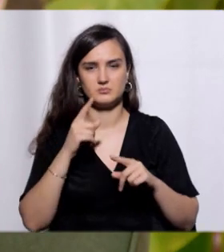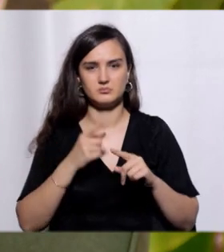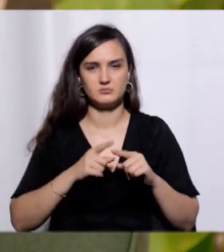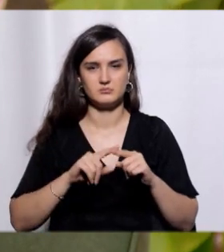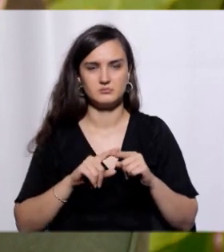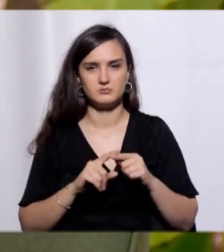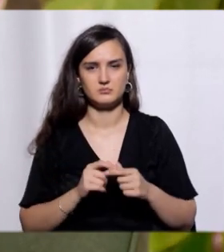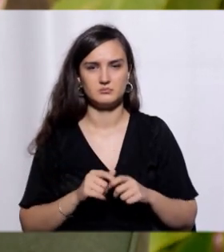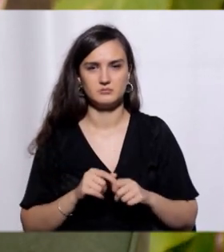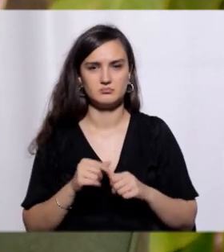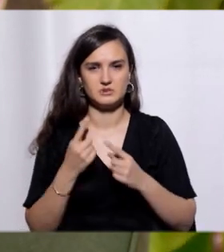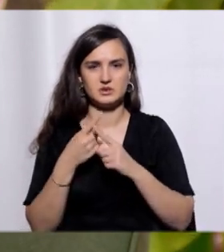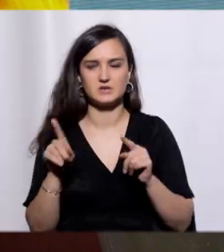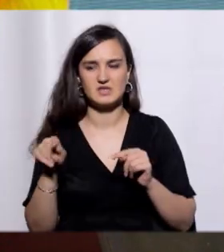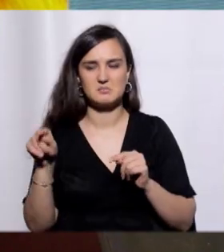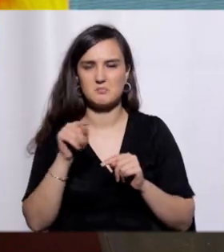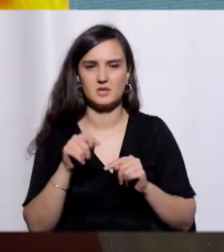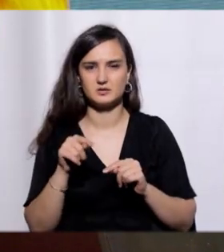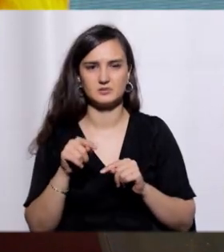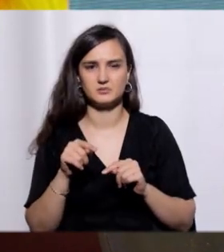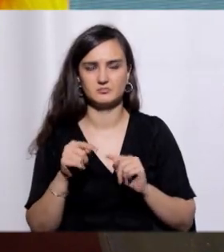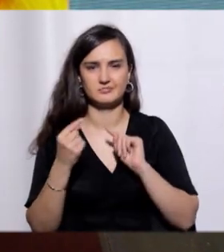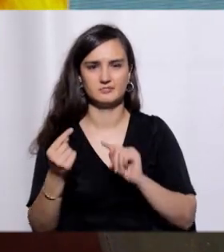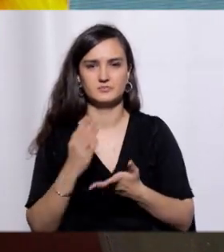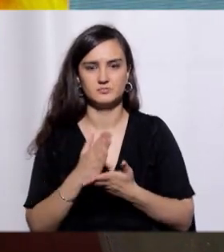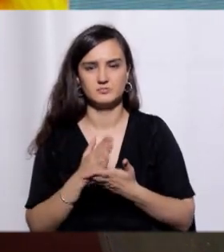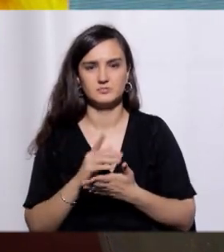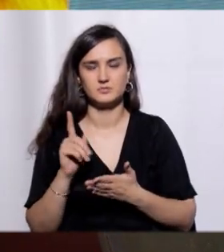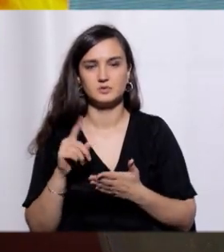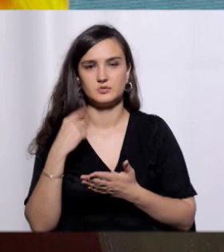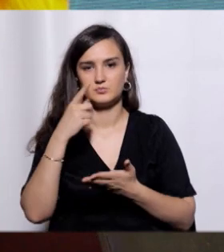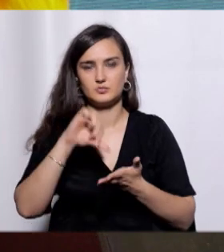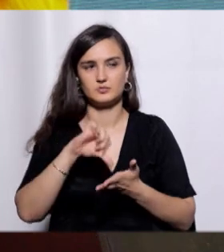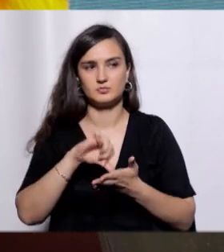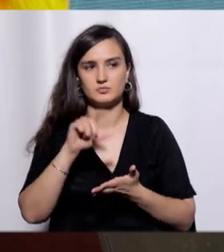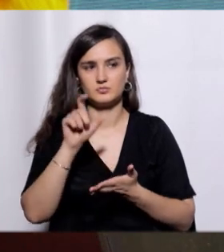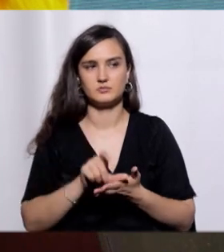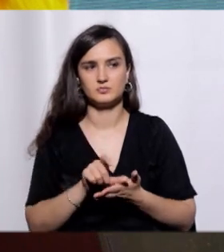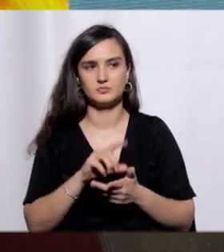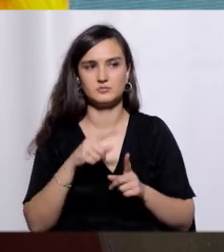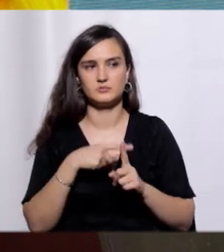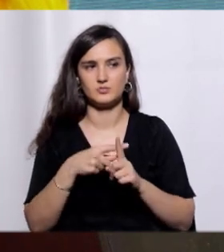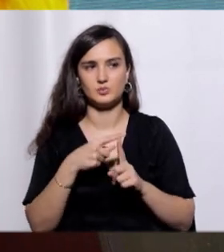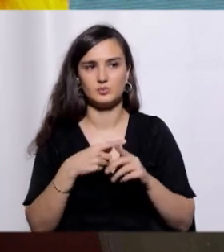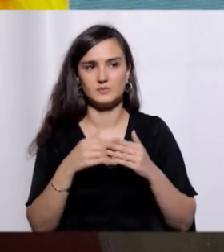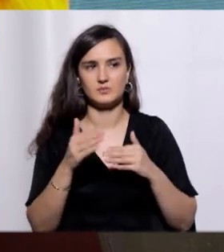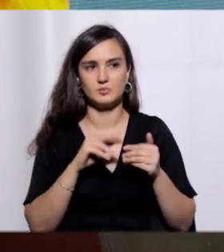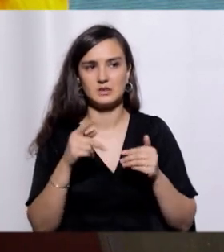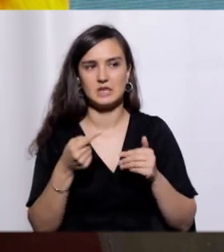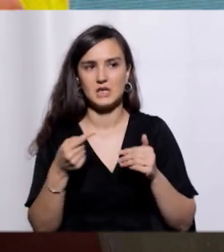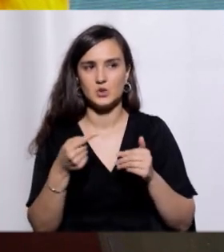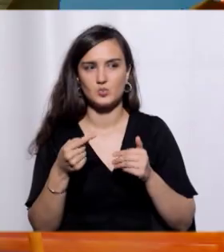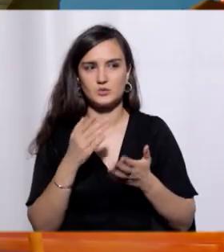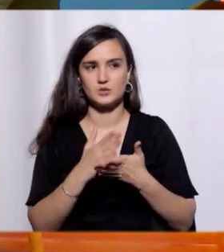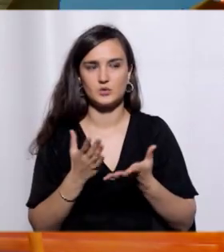apathetic towards others as well. Okay, and what we have is a lot of characters with some positive qualities and negative qualities,